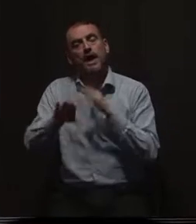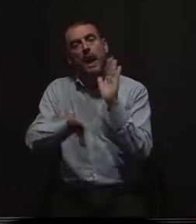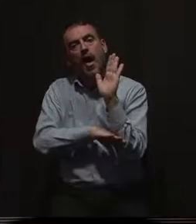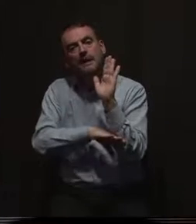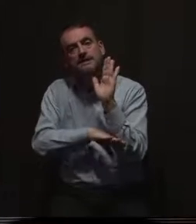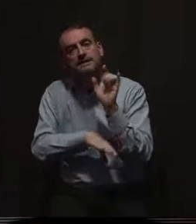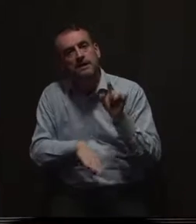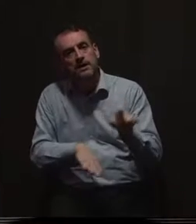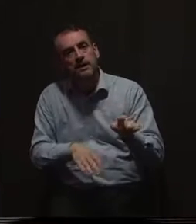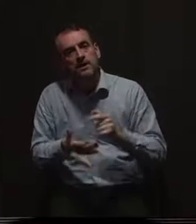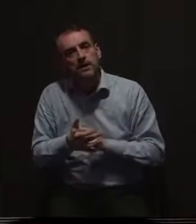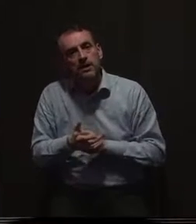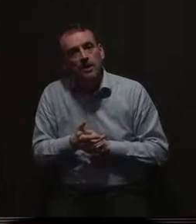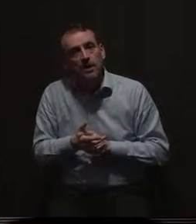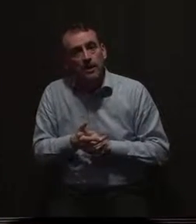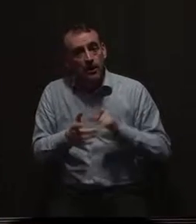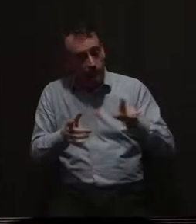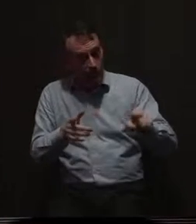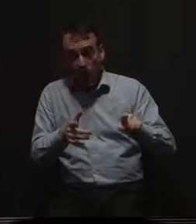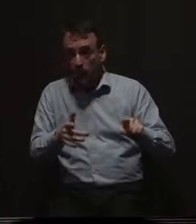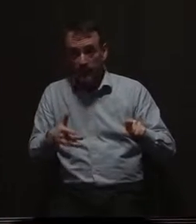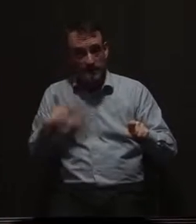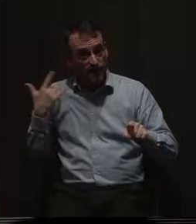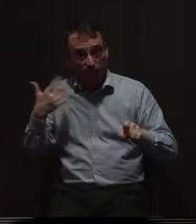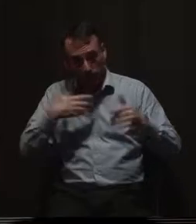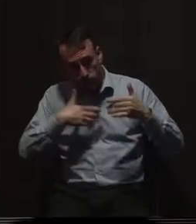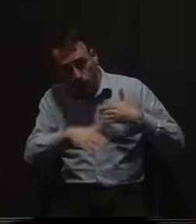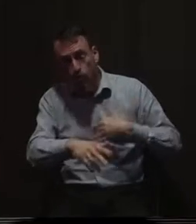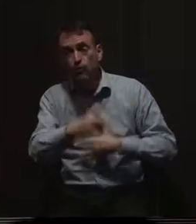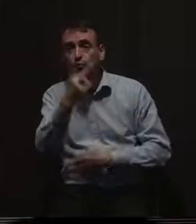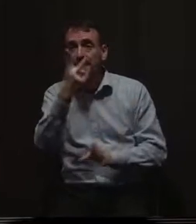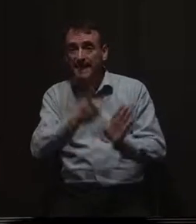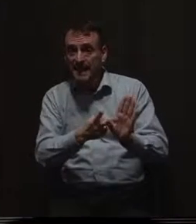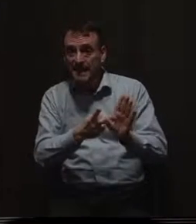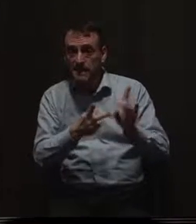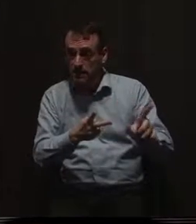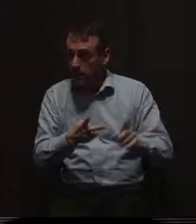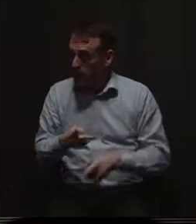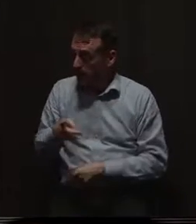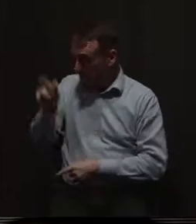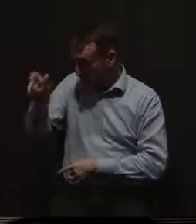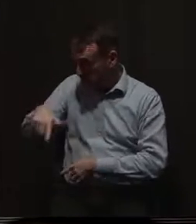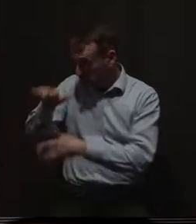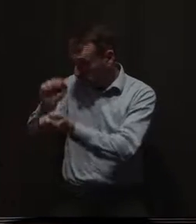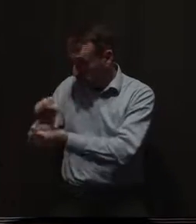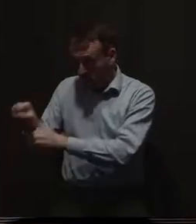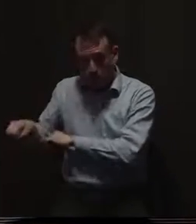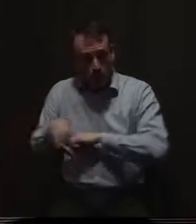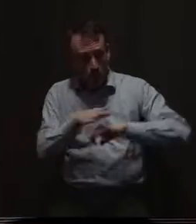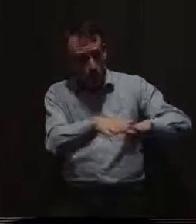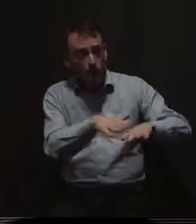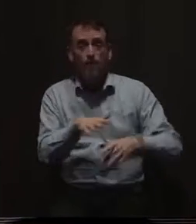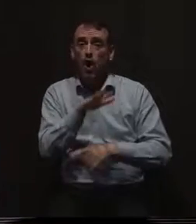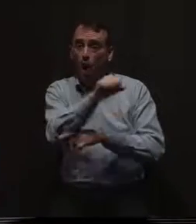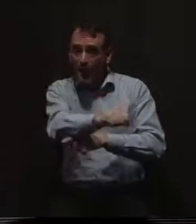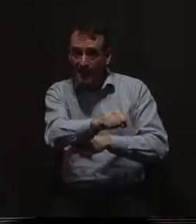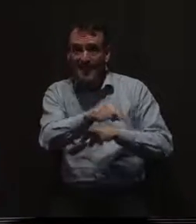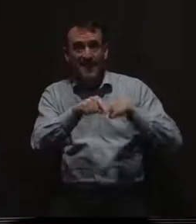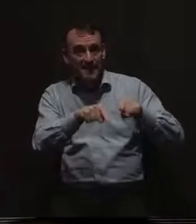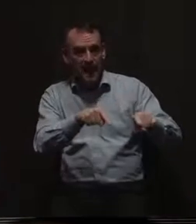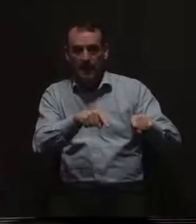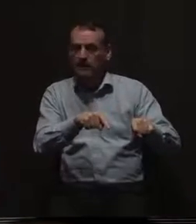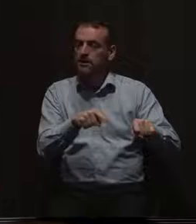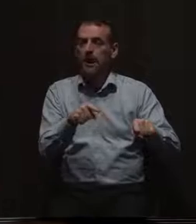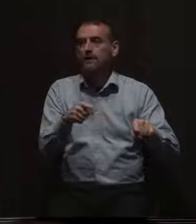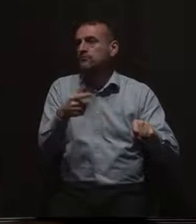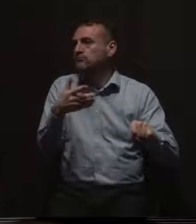of the soldiers there only survived for 2 years, a very, very low life expectancy. So you use people from the working classes from Scotland,